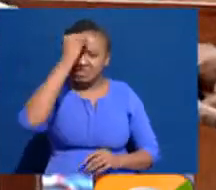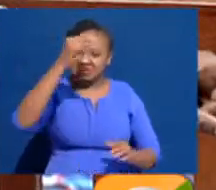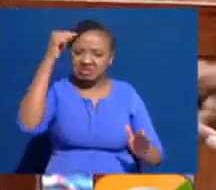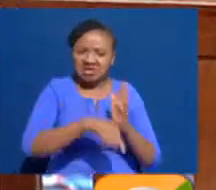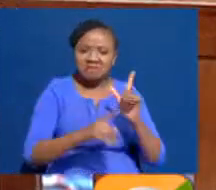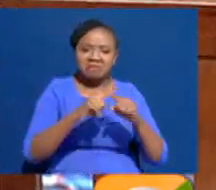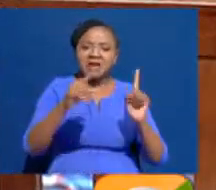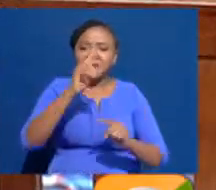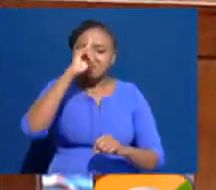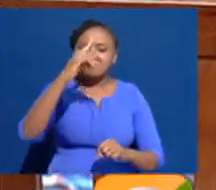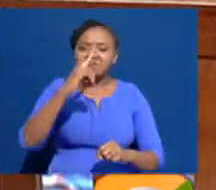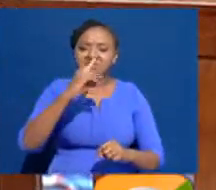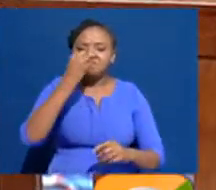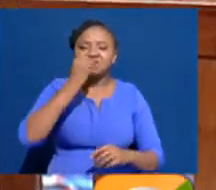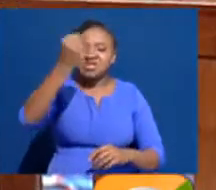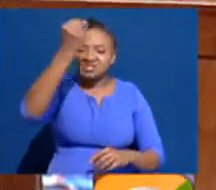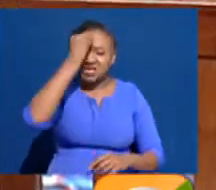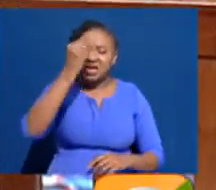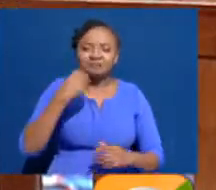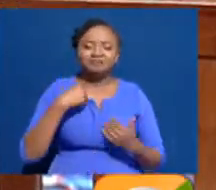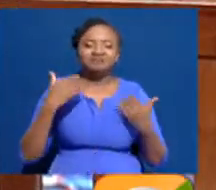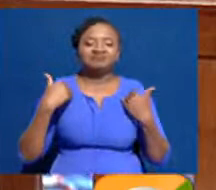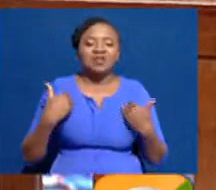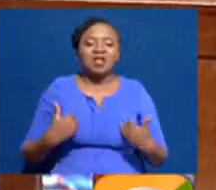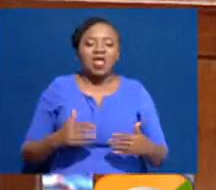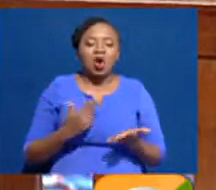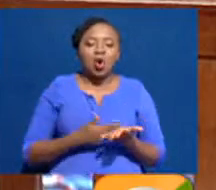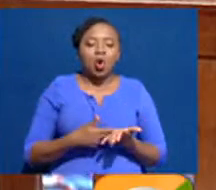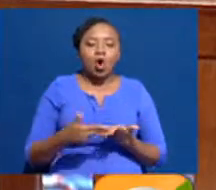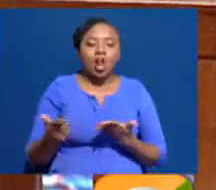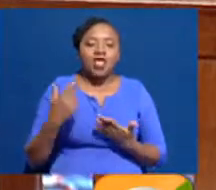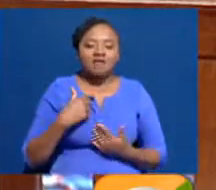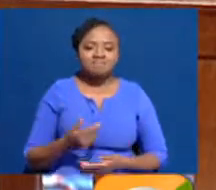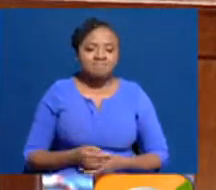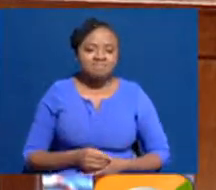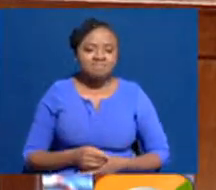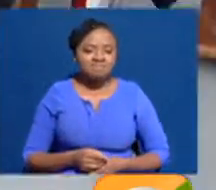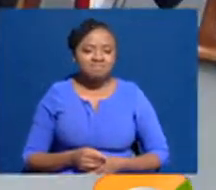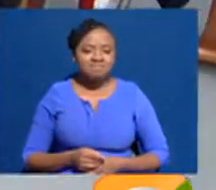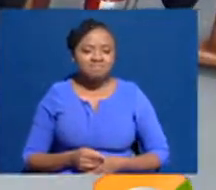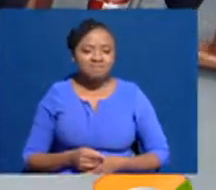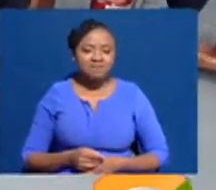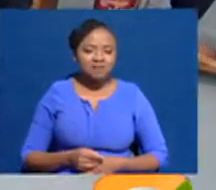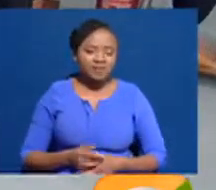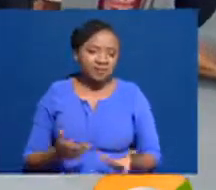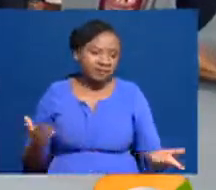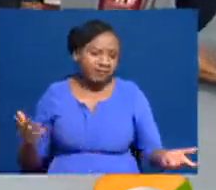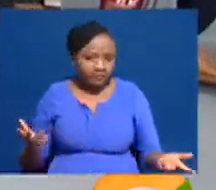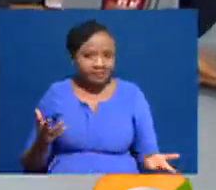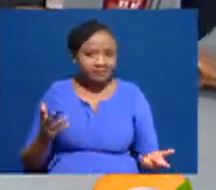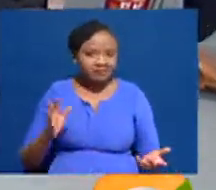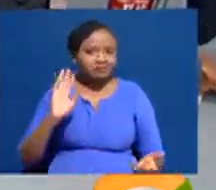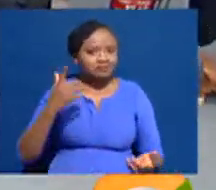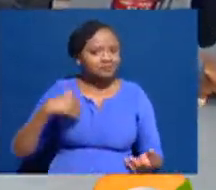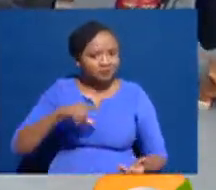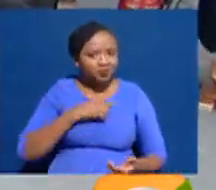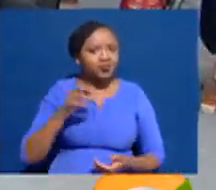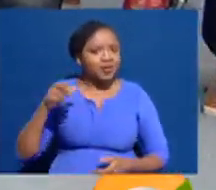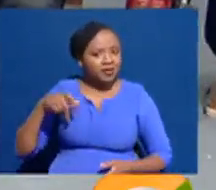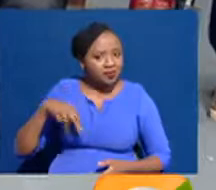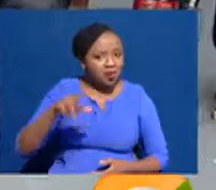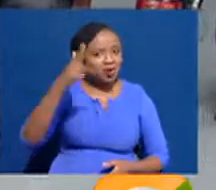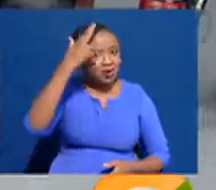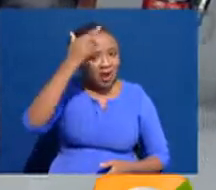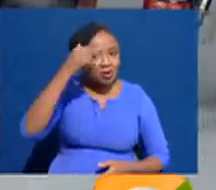government. Why is it that nobody was hurt in Narok? Why did we walk peacefully? Why? Okay? And so, because of common sense,